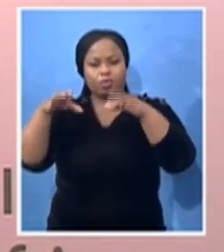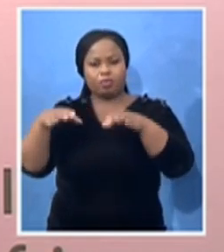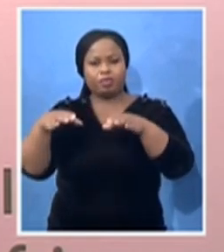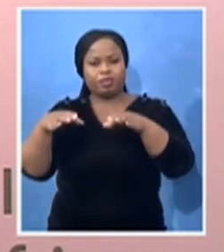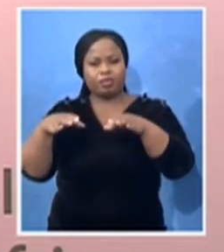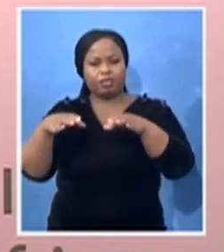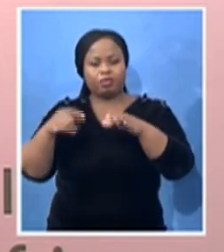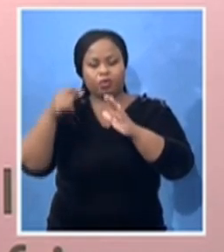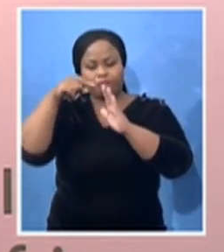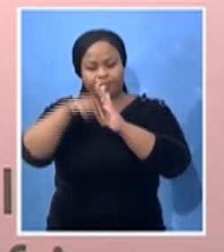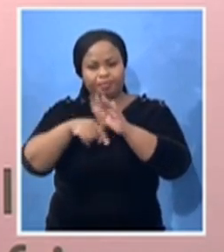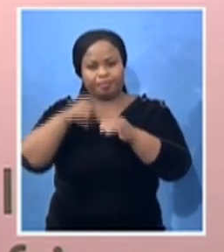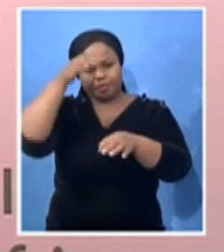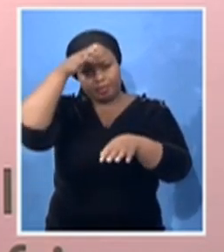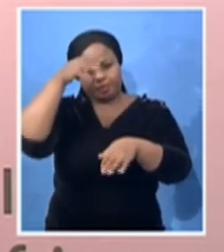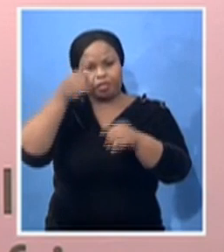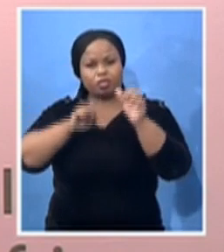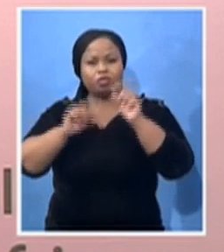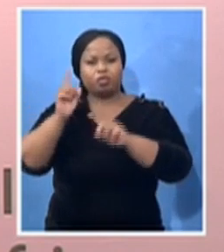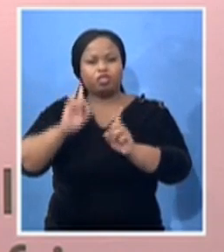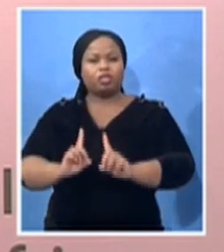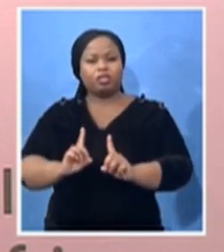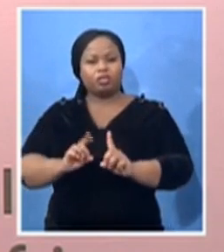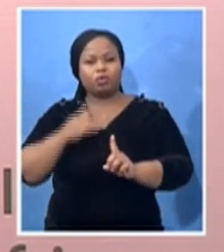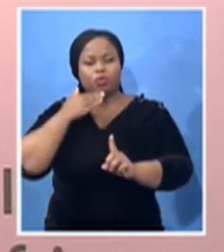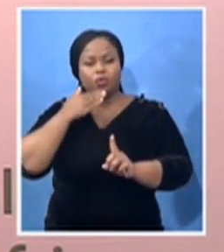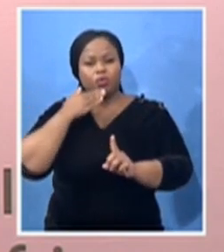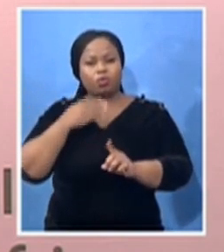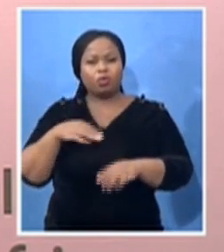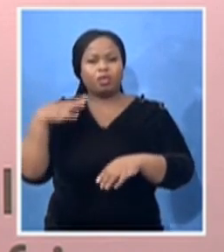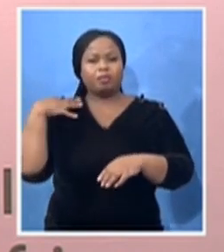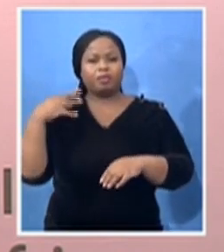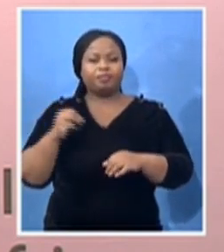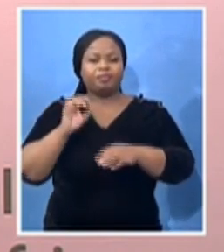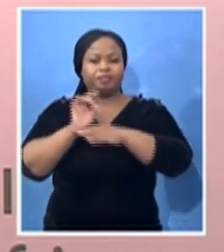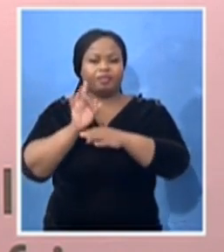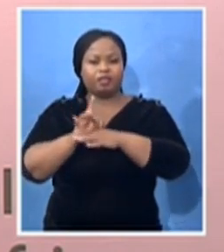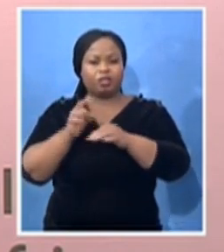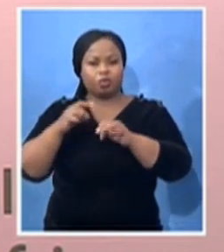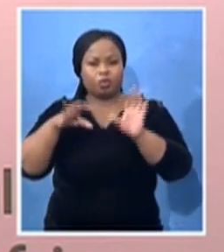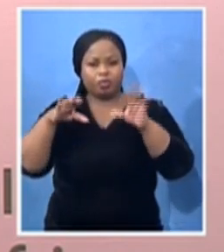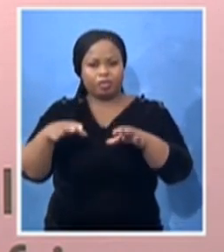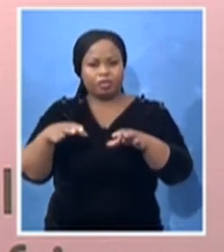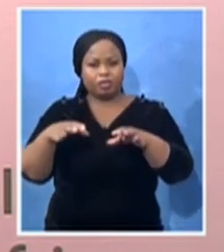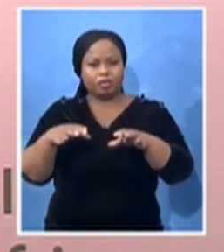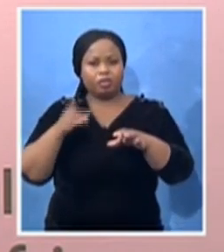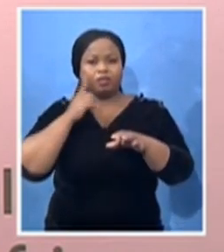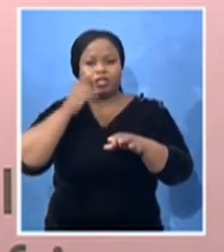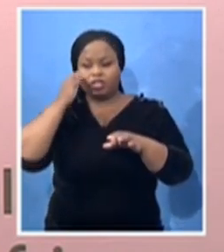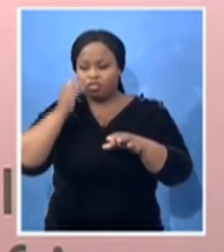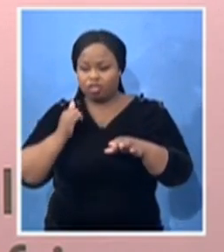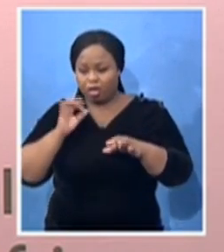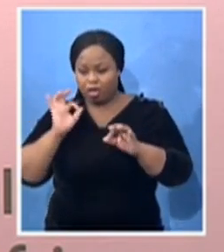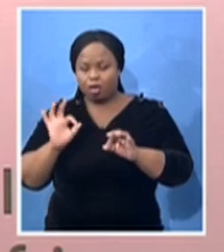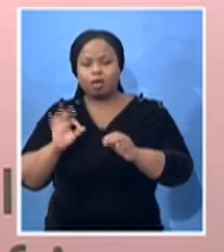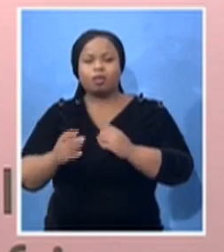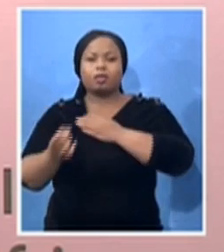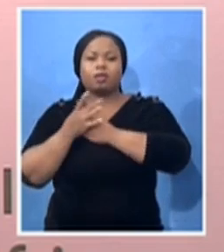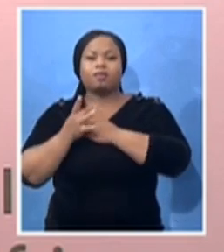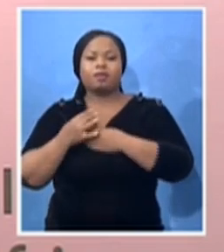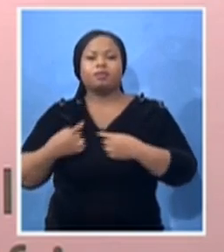the Ministerial Advisory Committee, to have a look and give us an advice. I was pleasantly